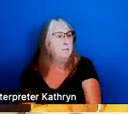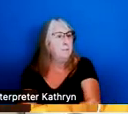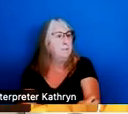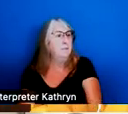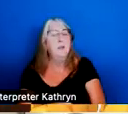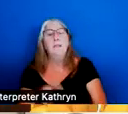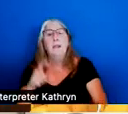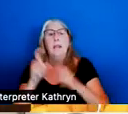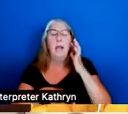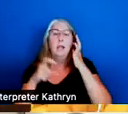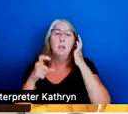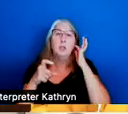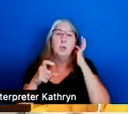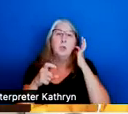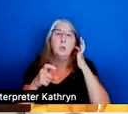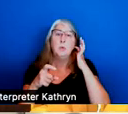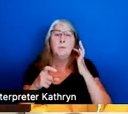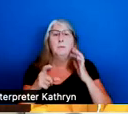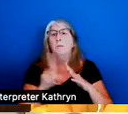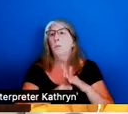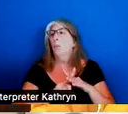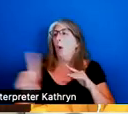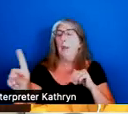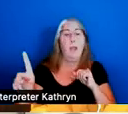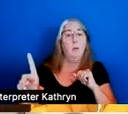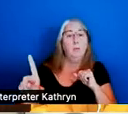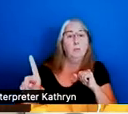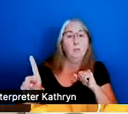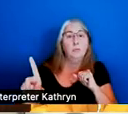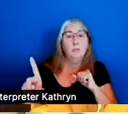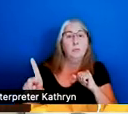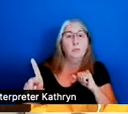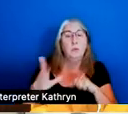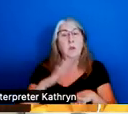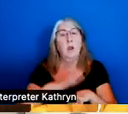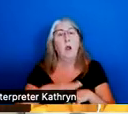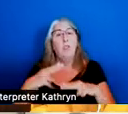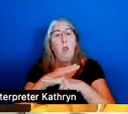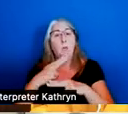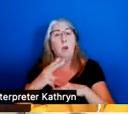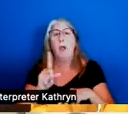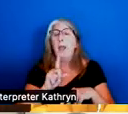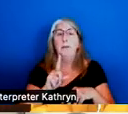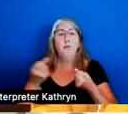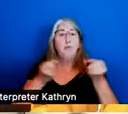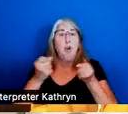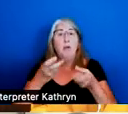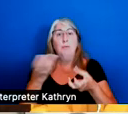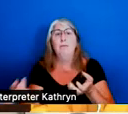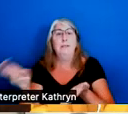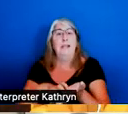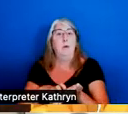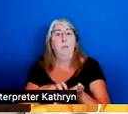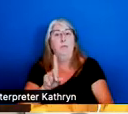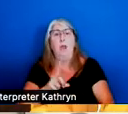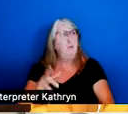to walk out of this car when we was in the middle of a highway, walk out of the car when I was like 5 or